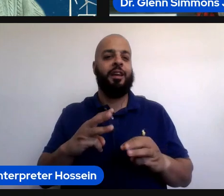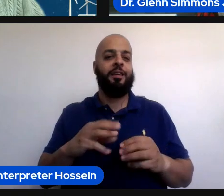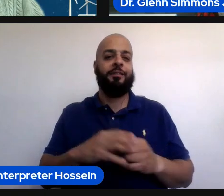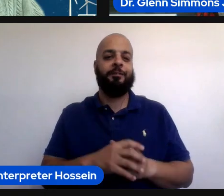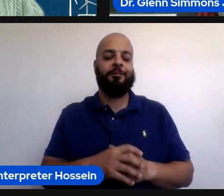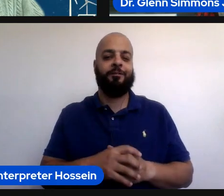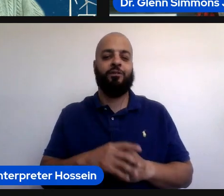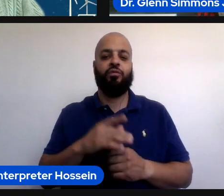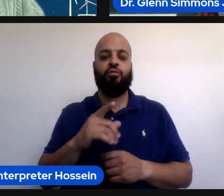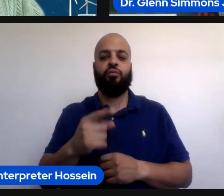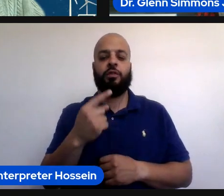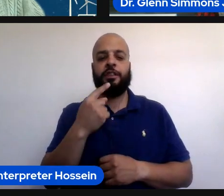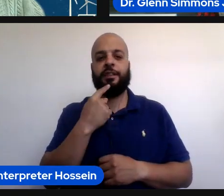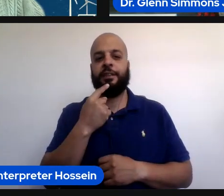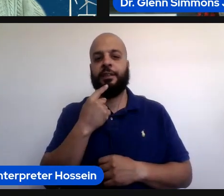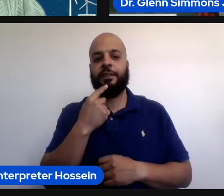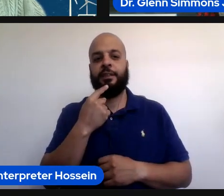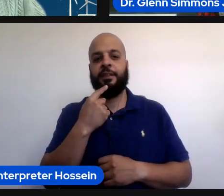said that